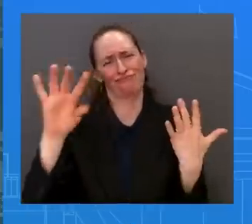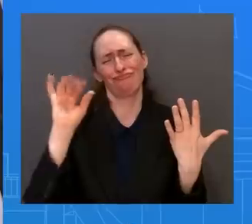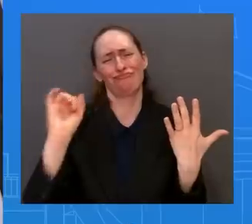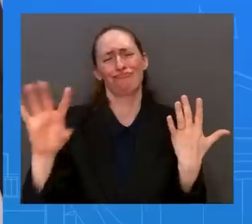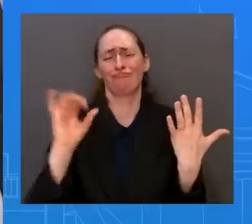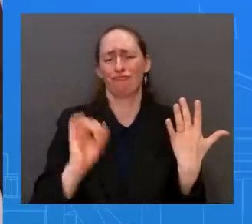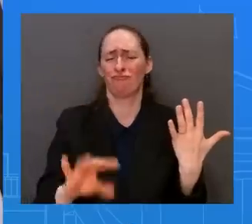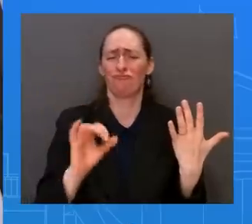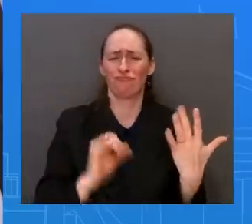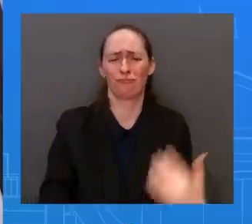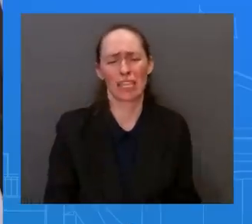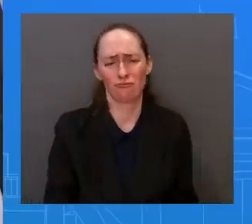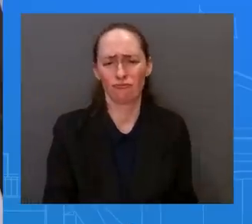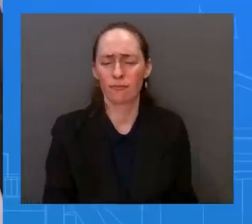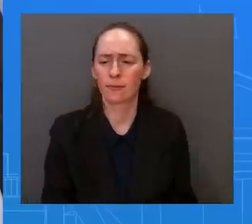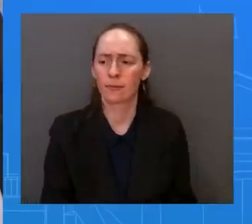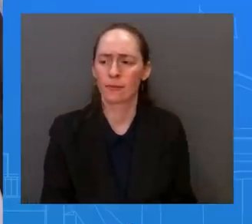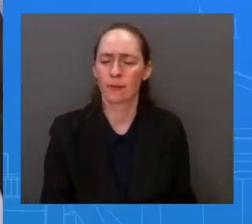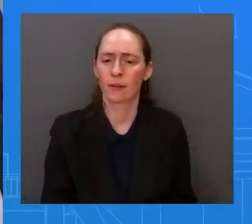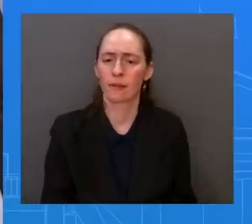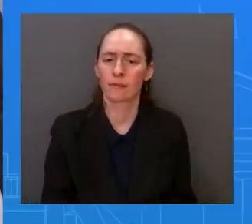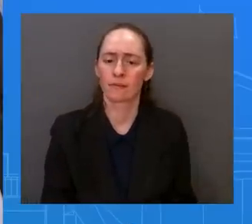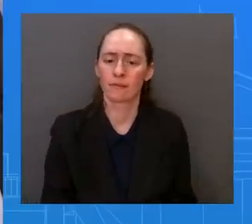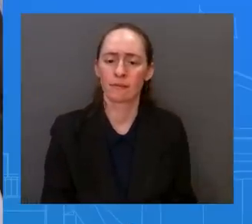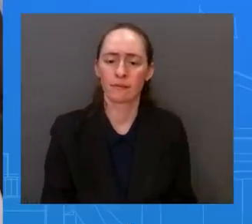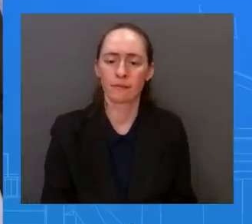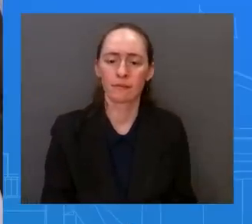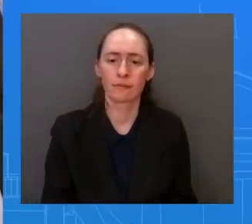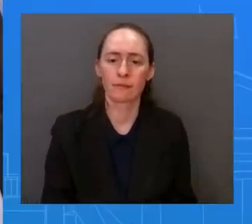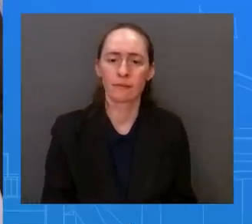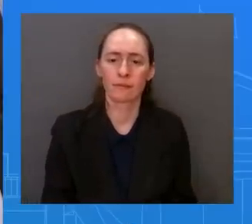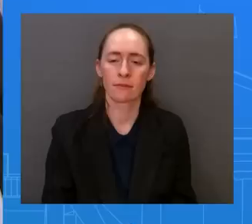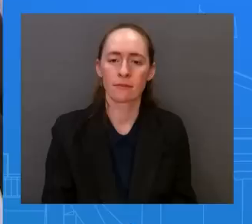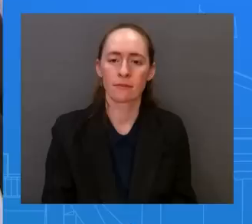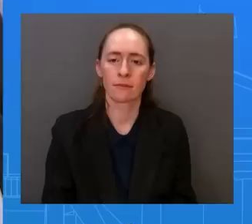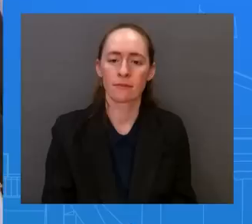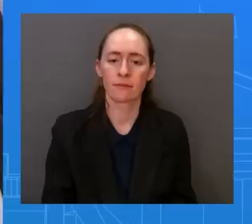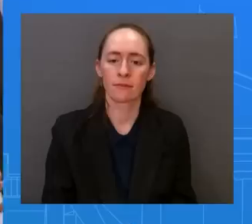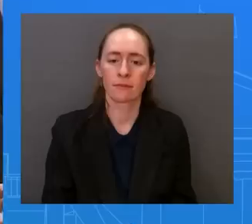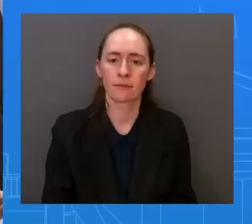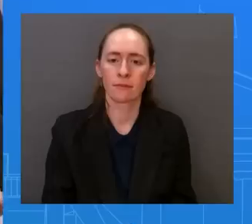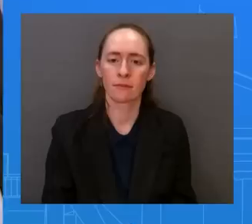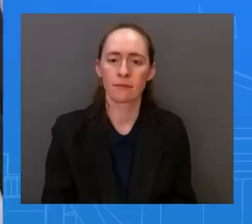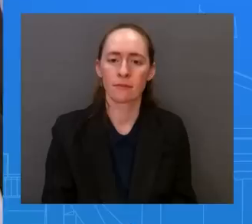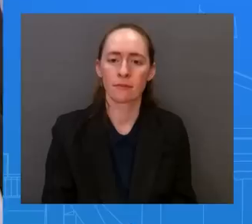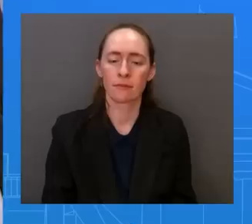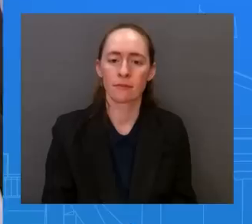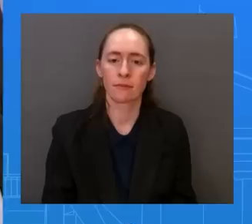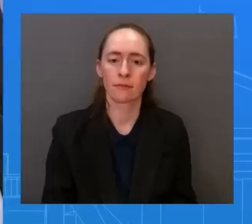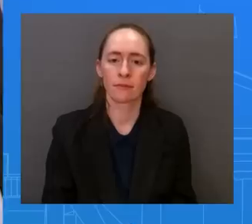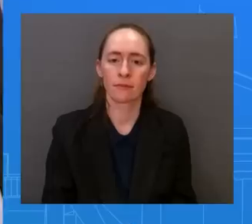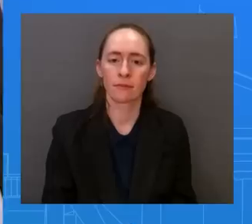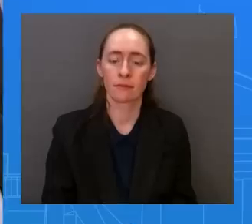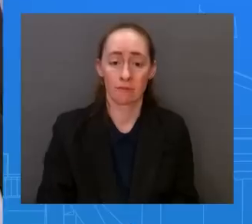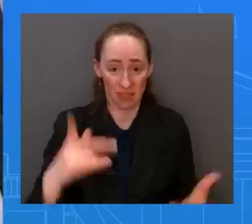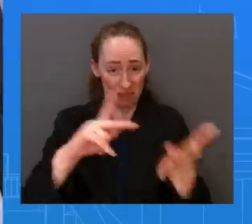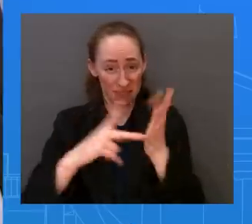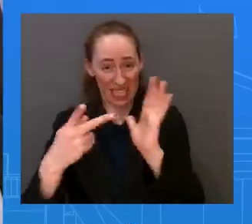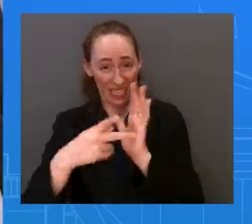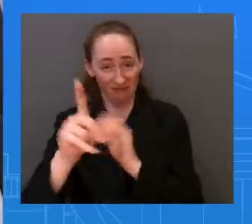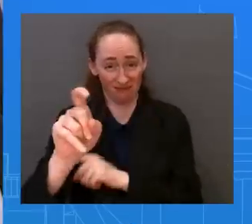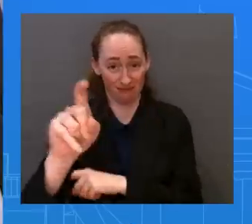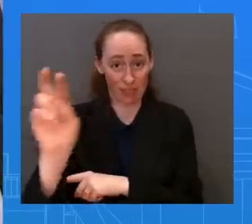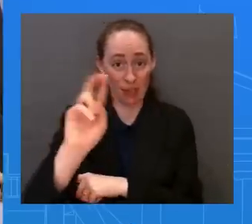quick follow-up. Does it suggest then that maybe the Democrats who were talking about the president's agenda have been more